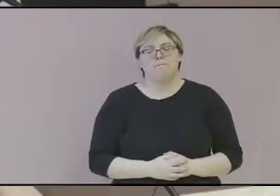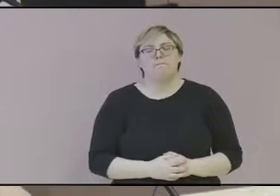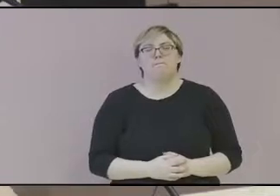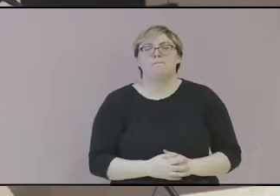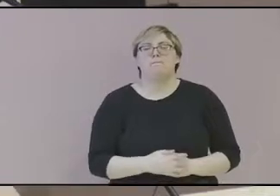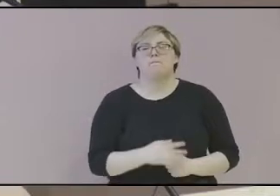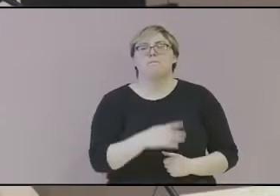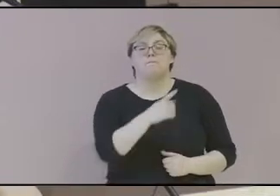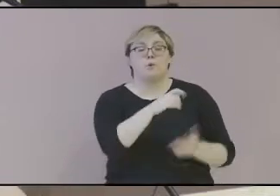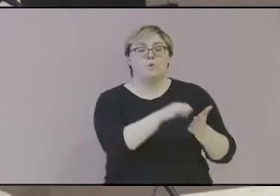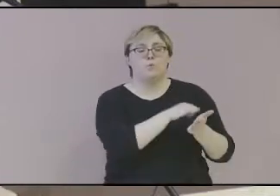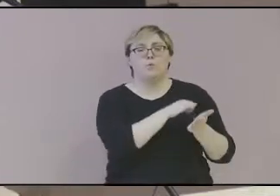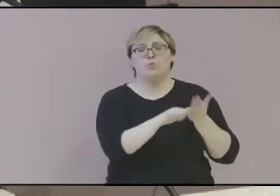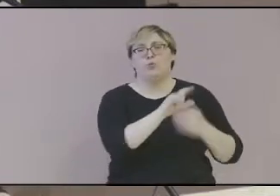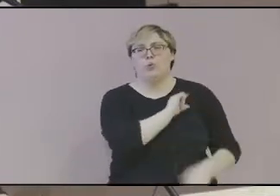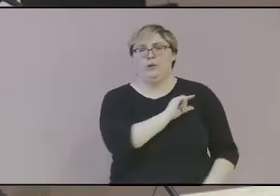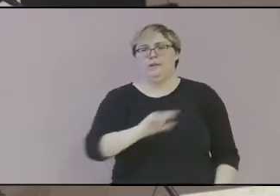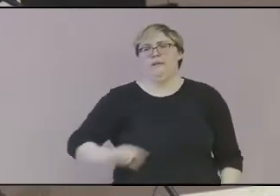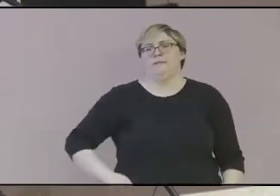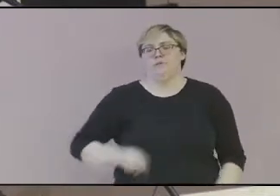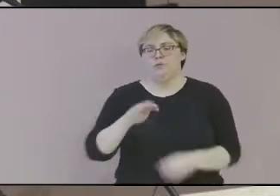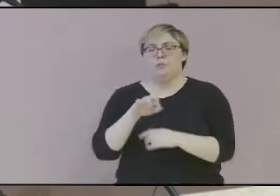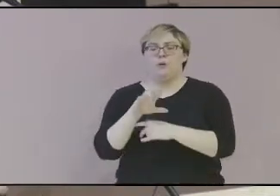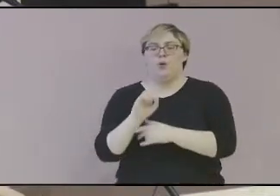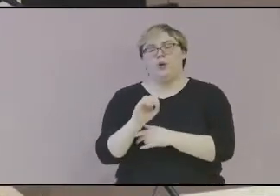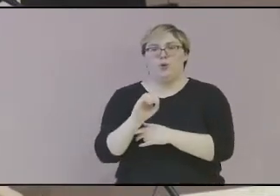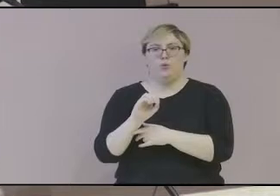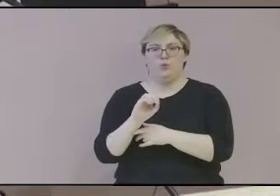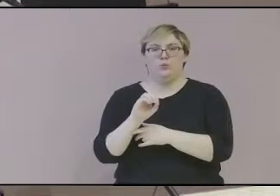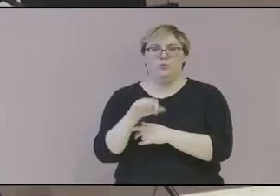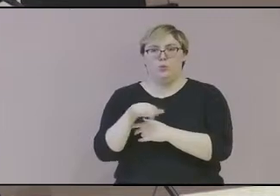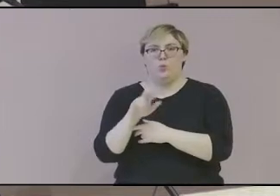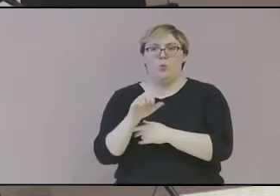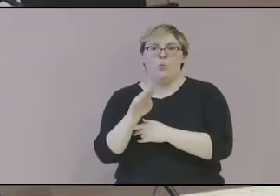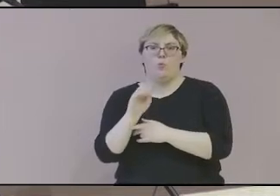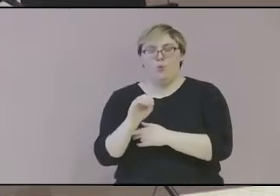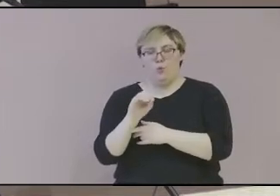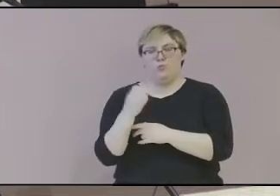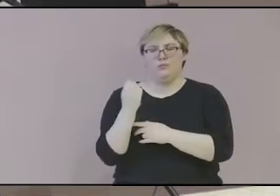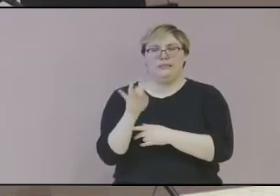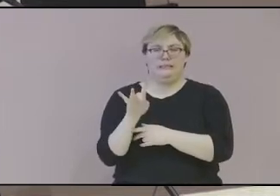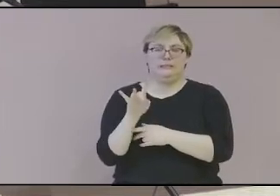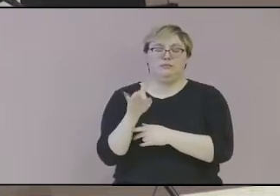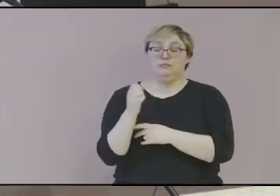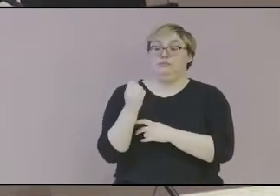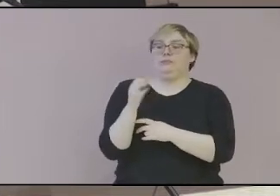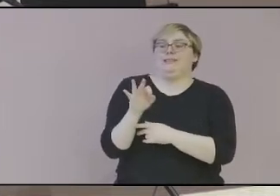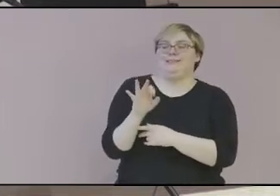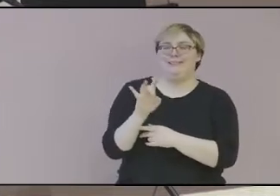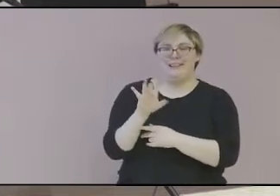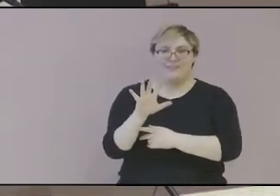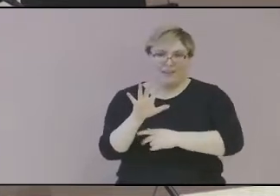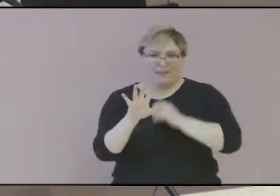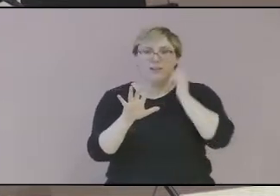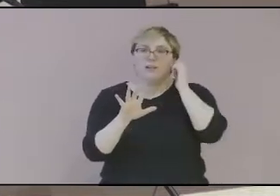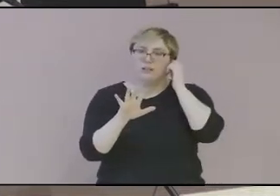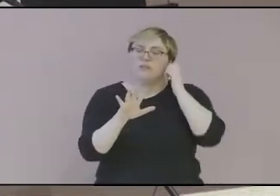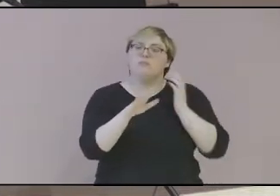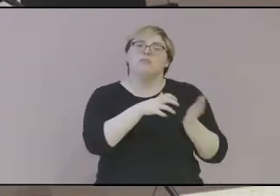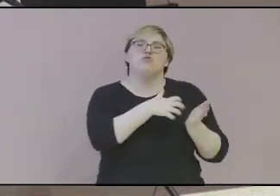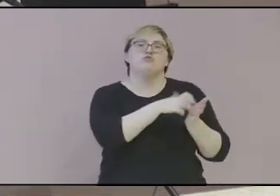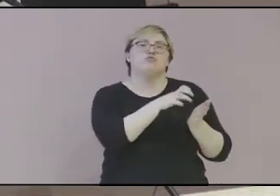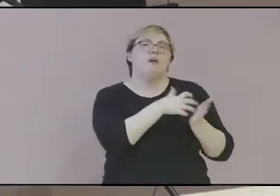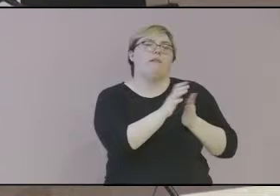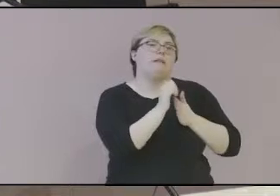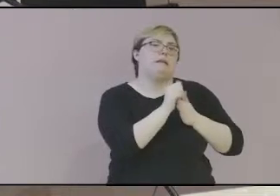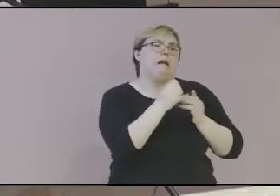governor in 1985, completed its preliminary draft of ventilator allocation guidelines for the Department of Health